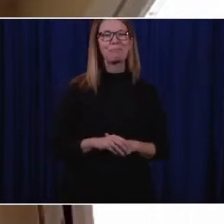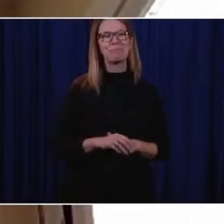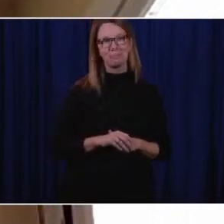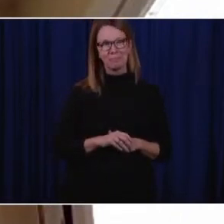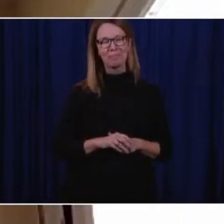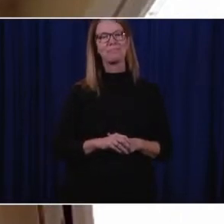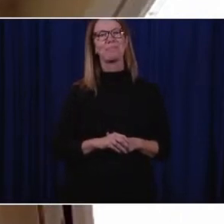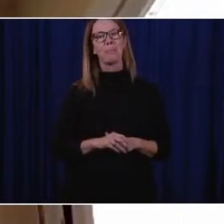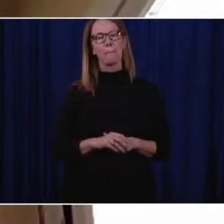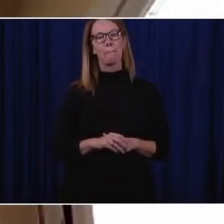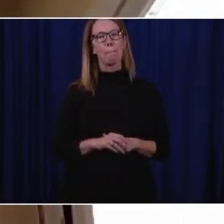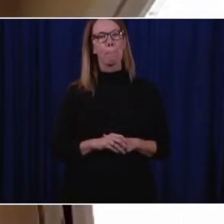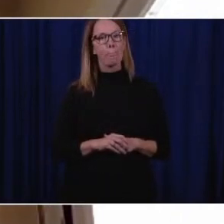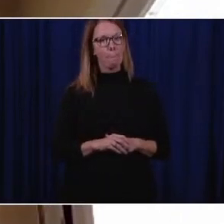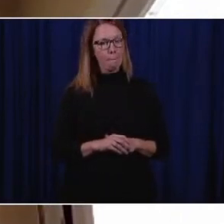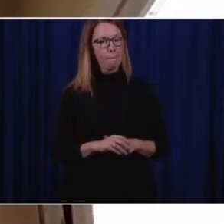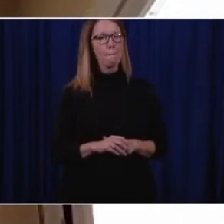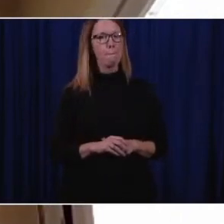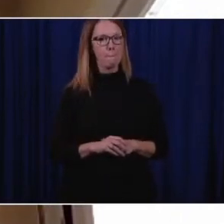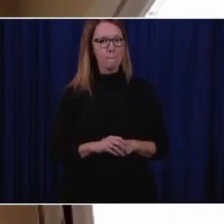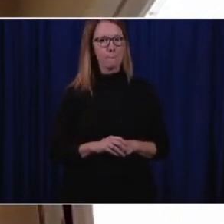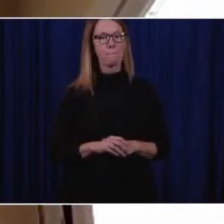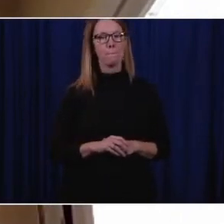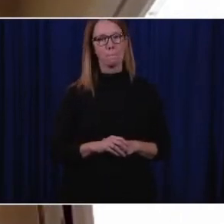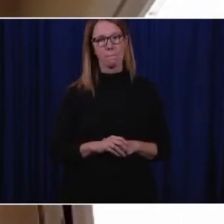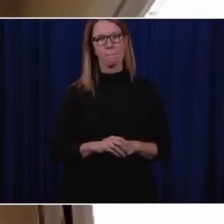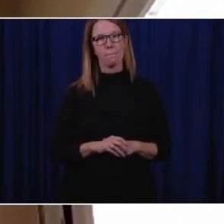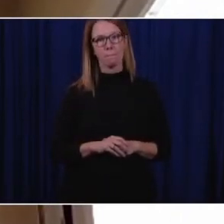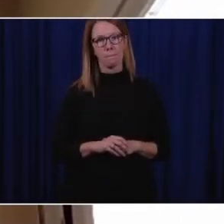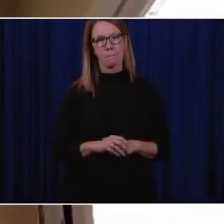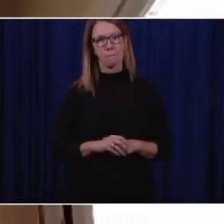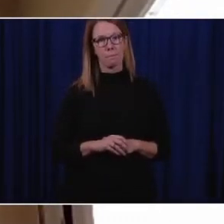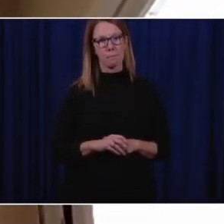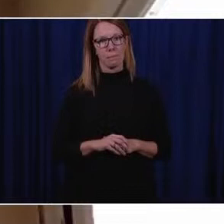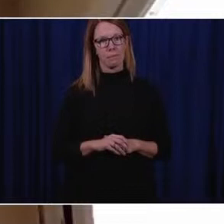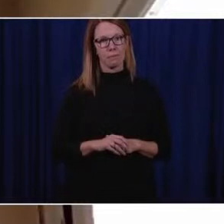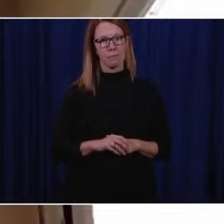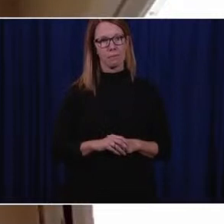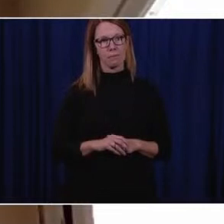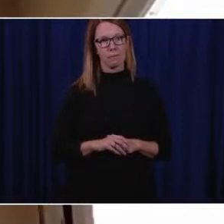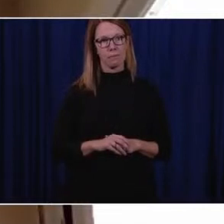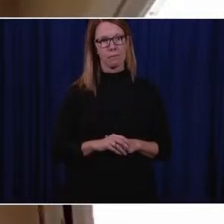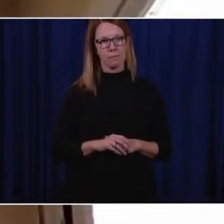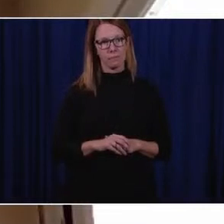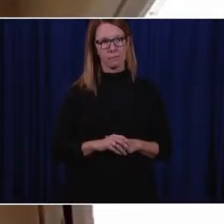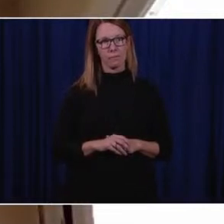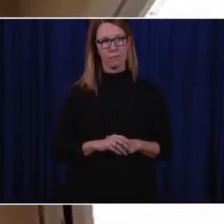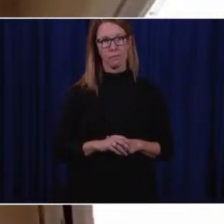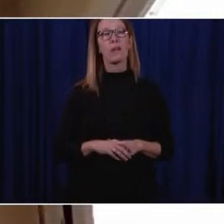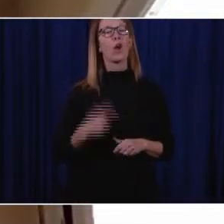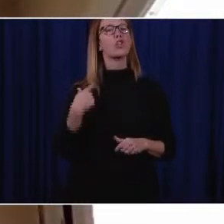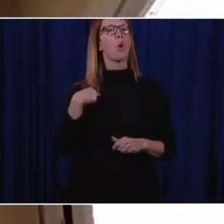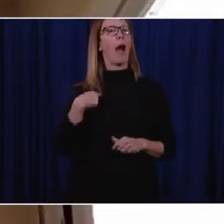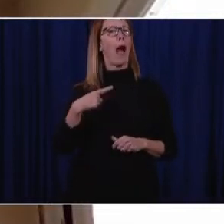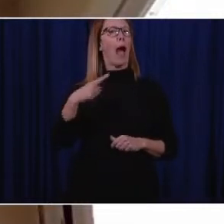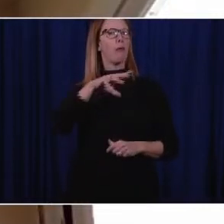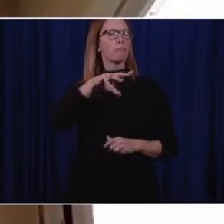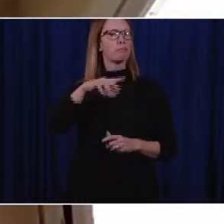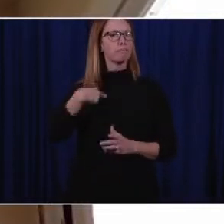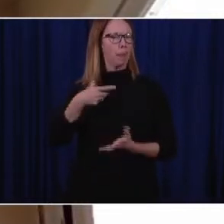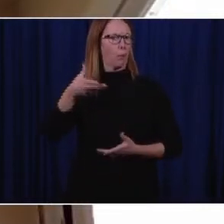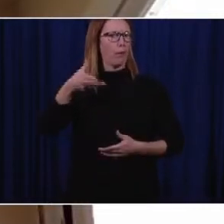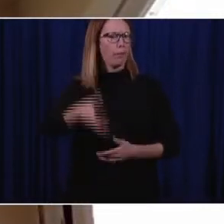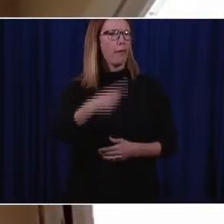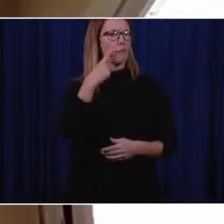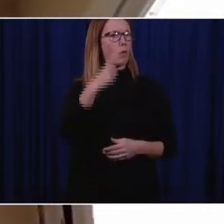So I covered the two protests in front of your house last week, especially on